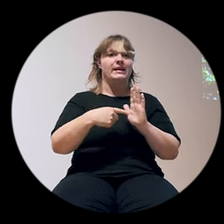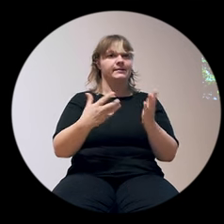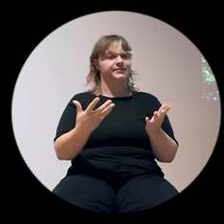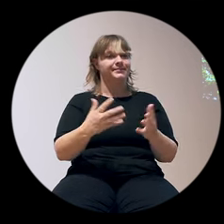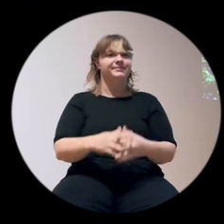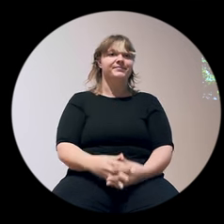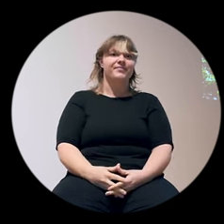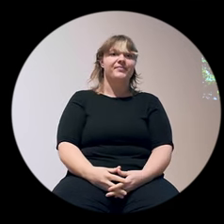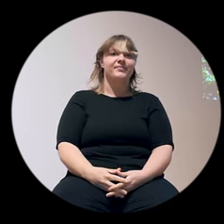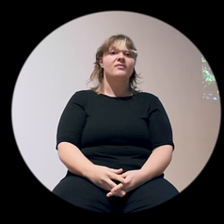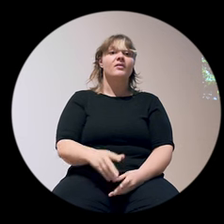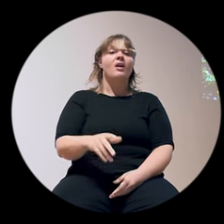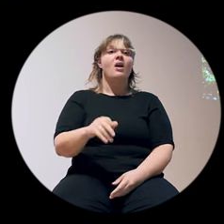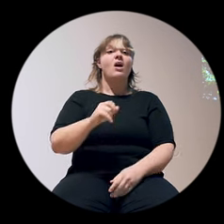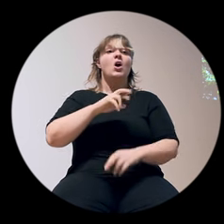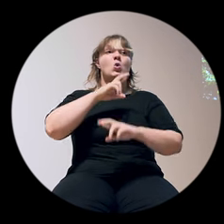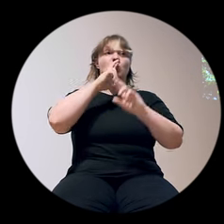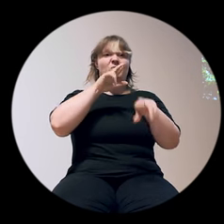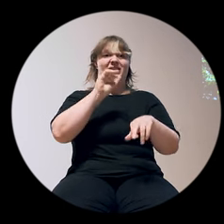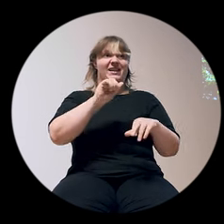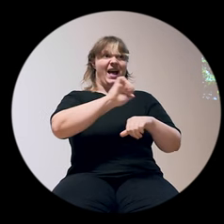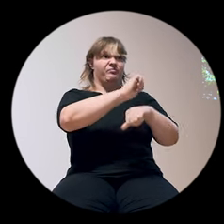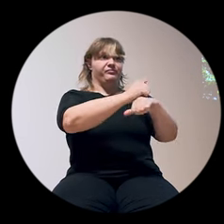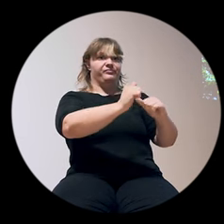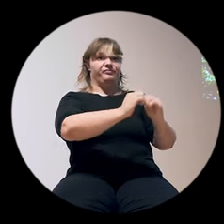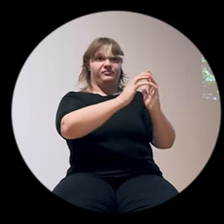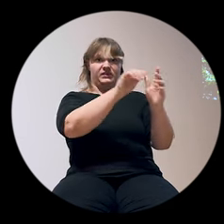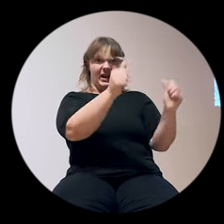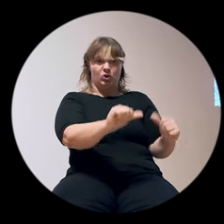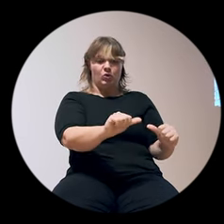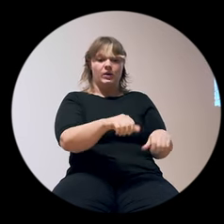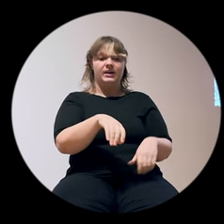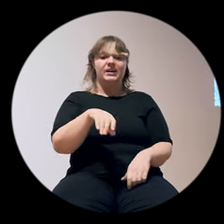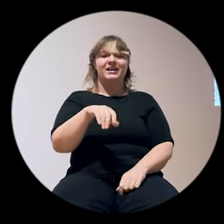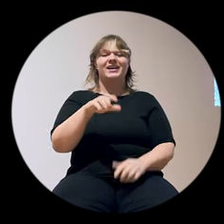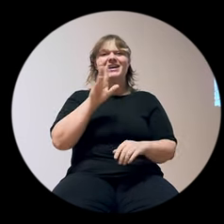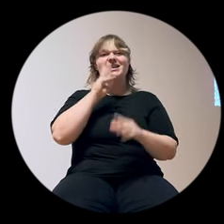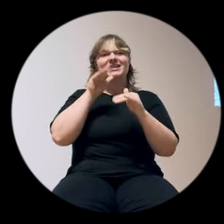As a response, the Sea Alaska Heritage